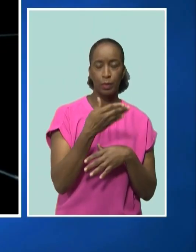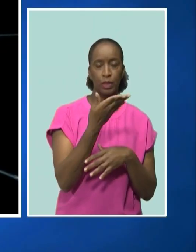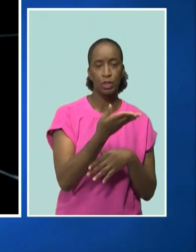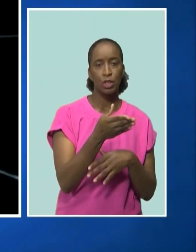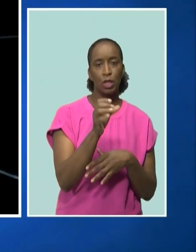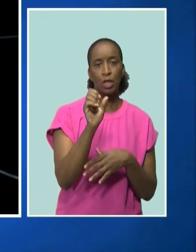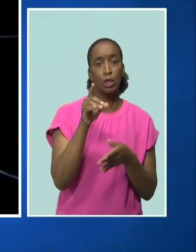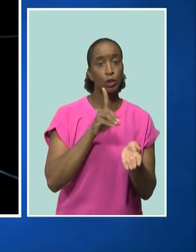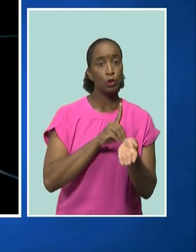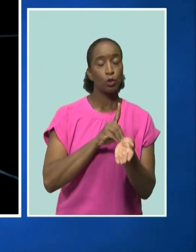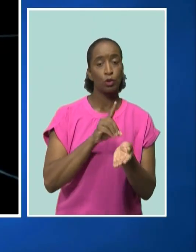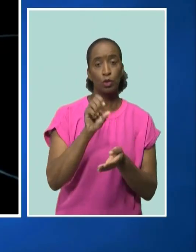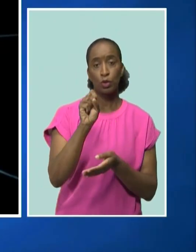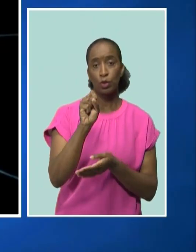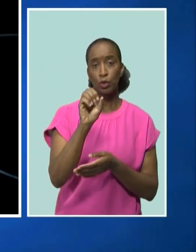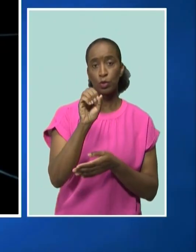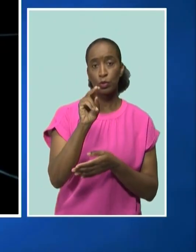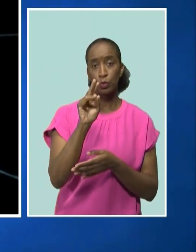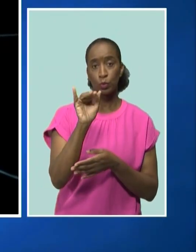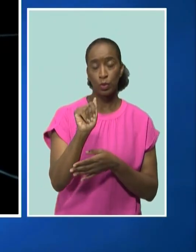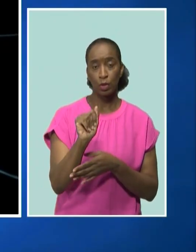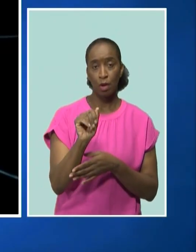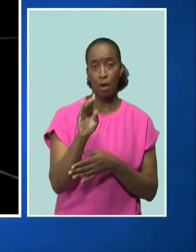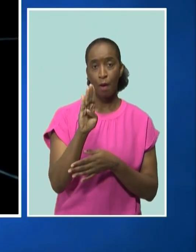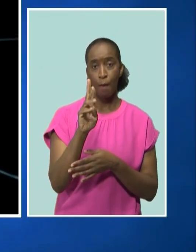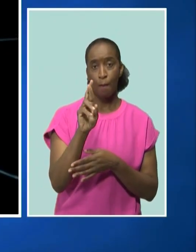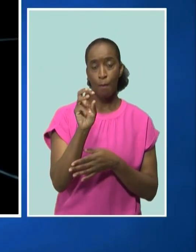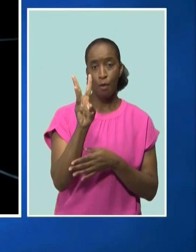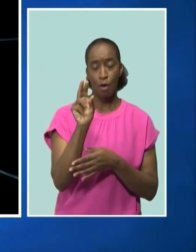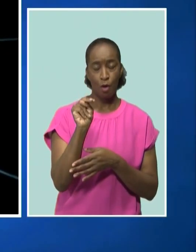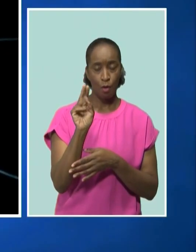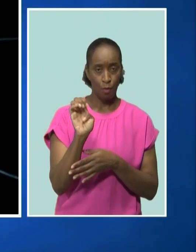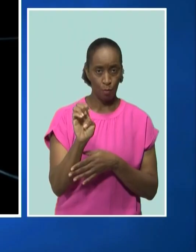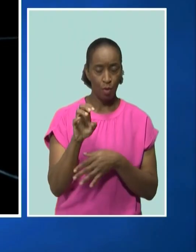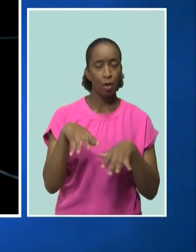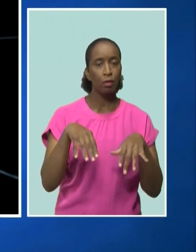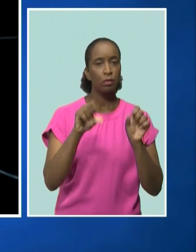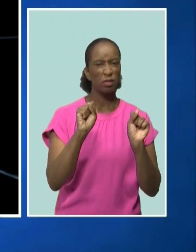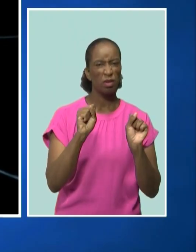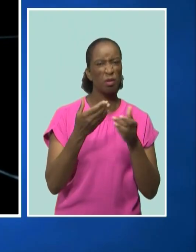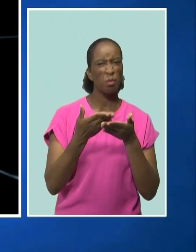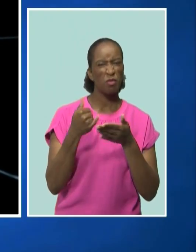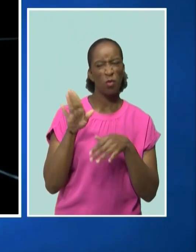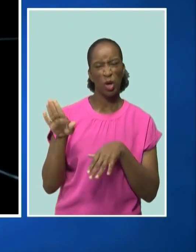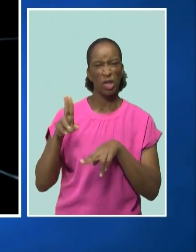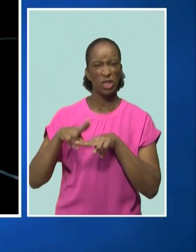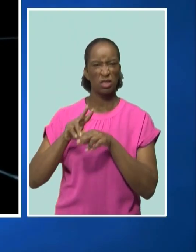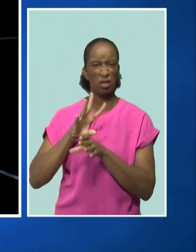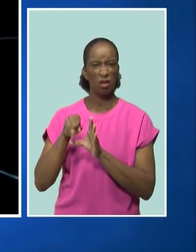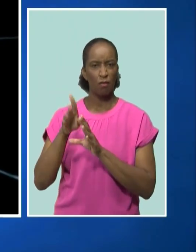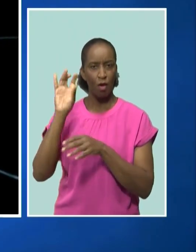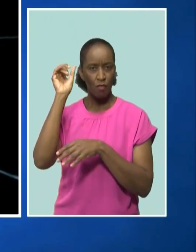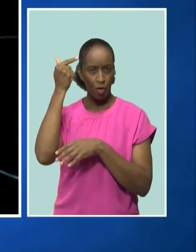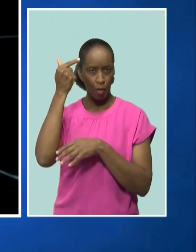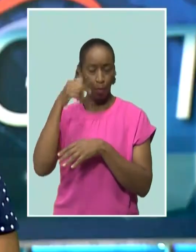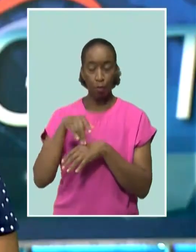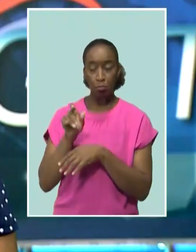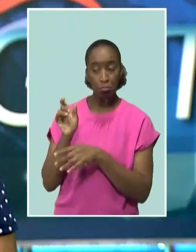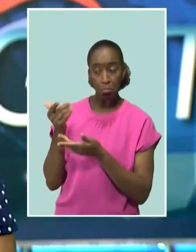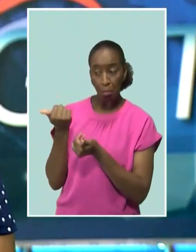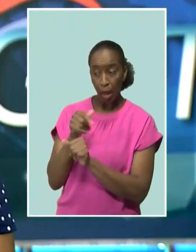Sonia Brown. When contacted, DLP's President, Senator Andrea Worrell, said he had no comment to make on the